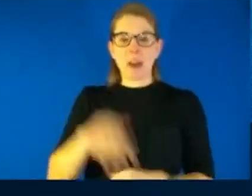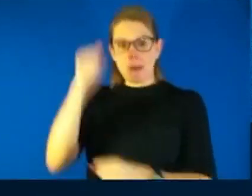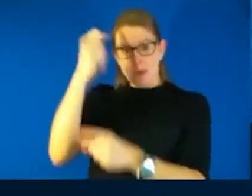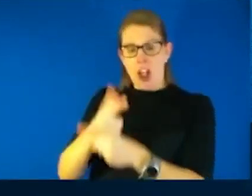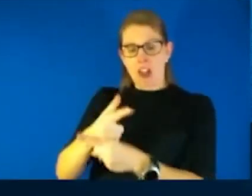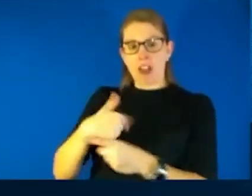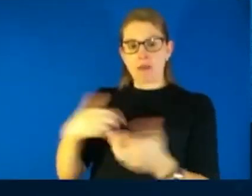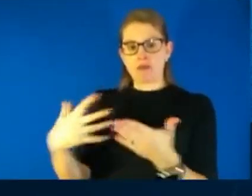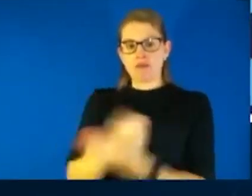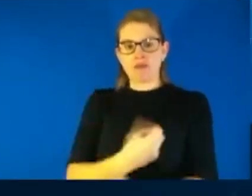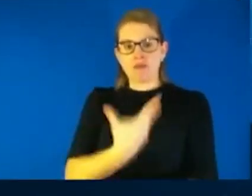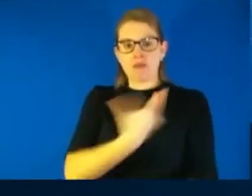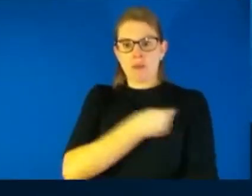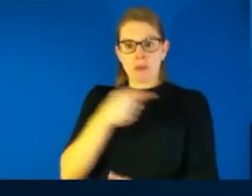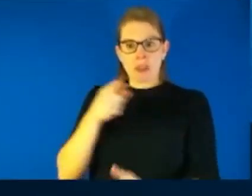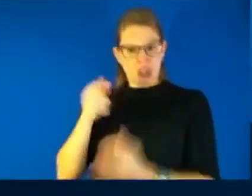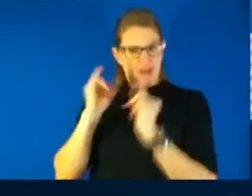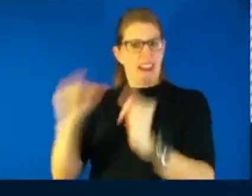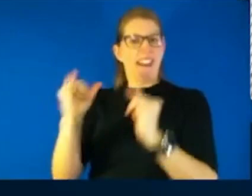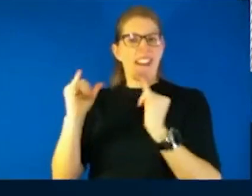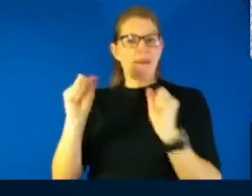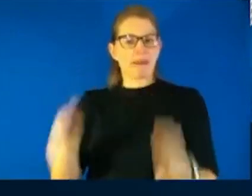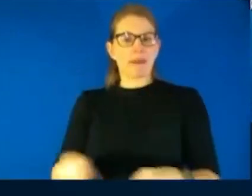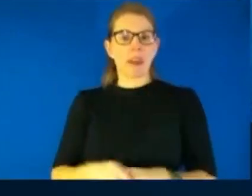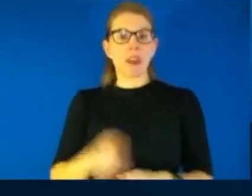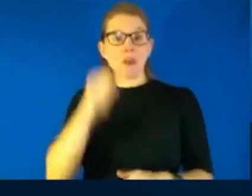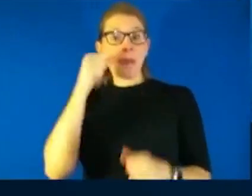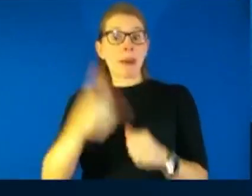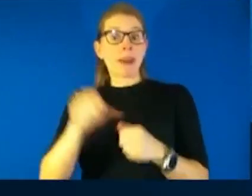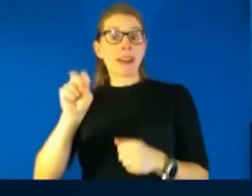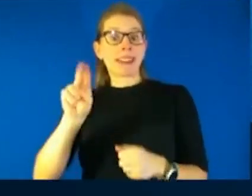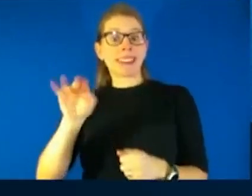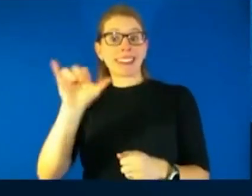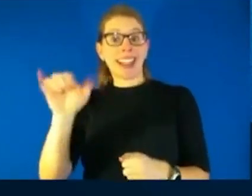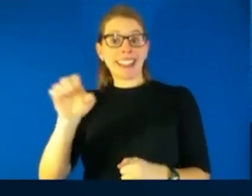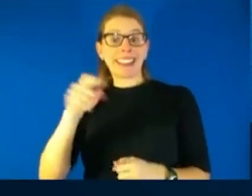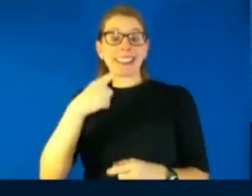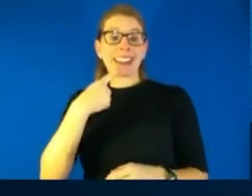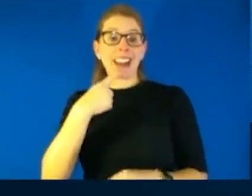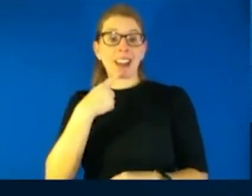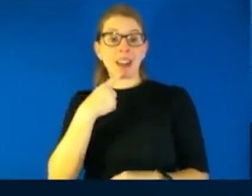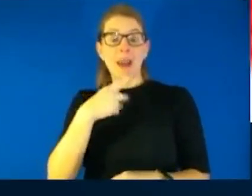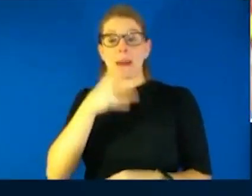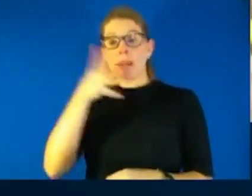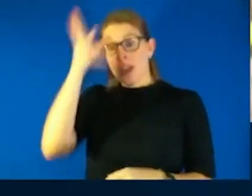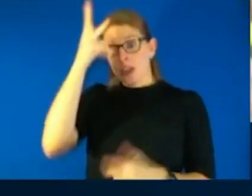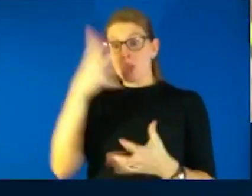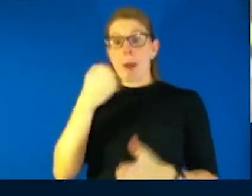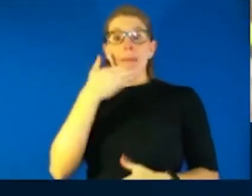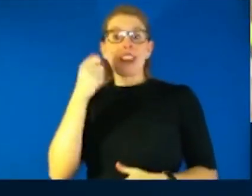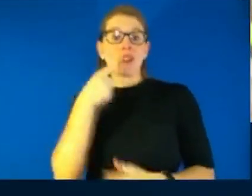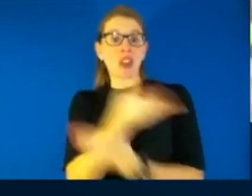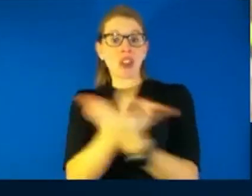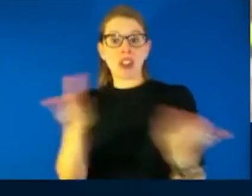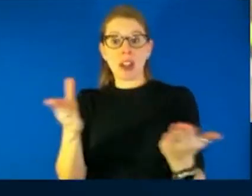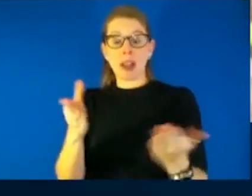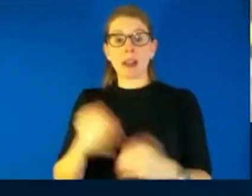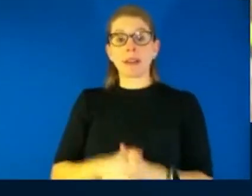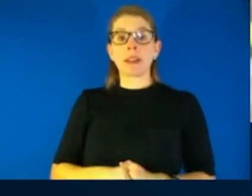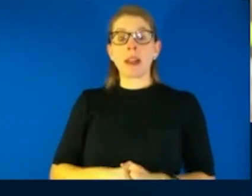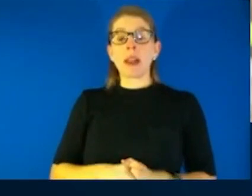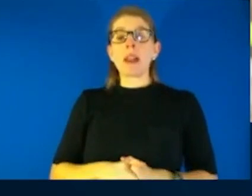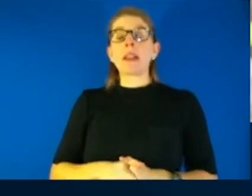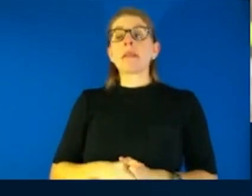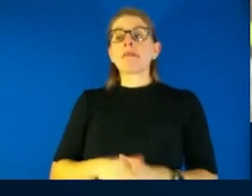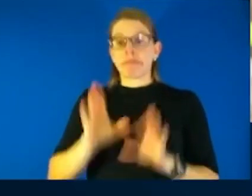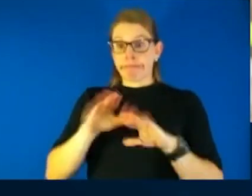can you. Remember, Sunny says your parents want the best for you. Tell all your friends to listen to mom and dad and their